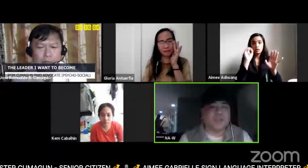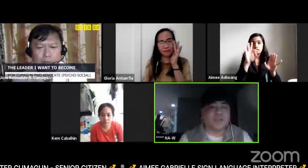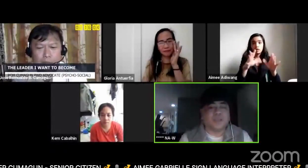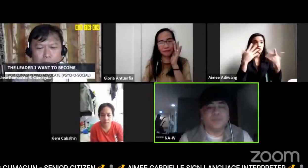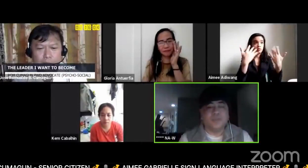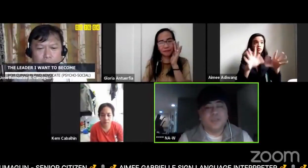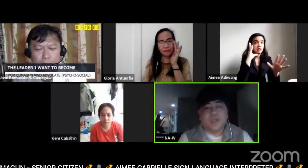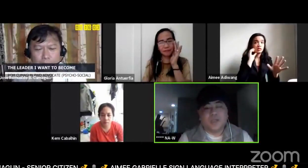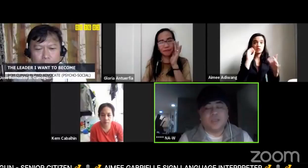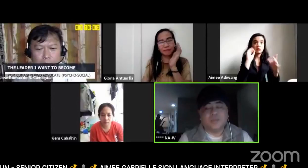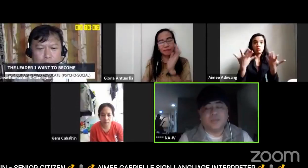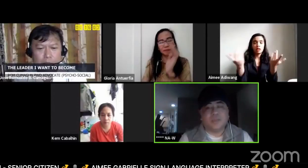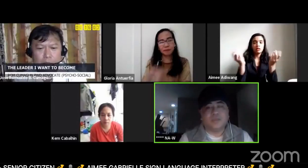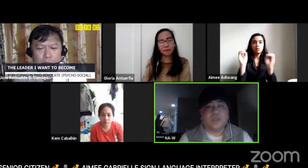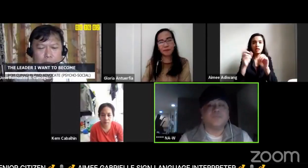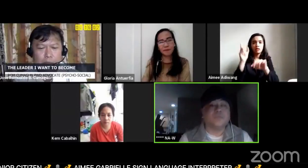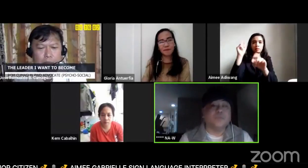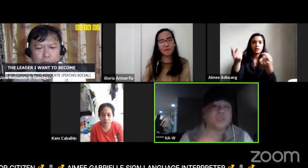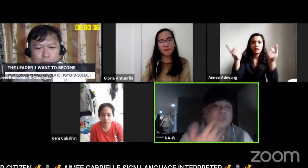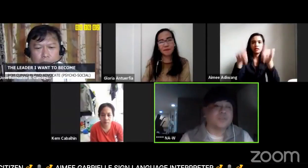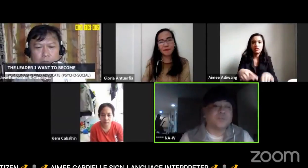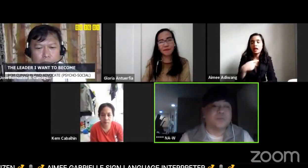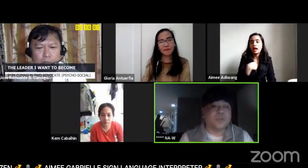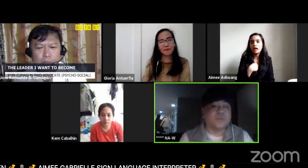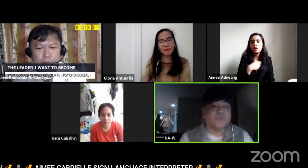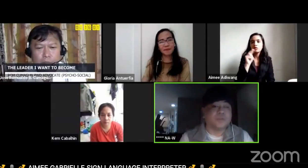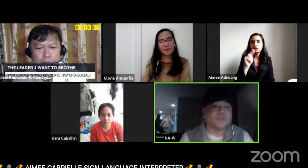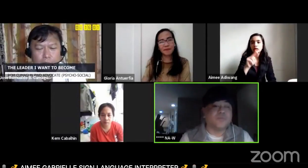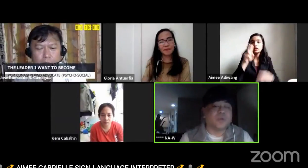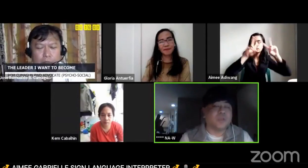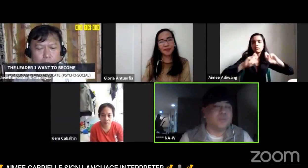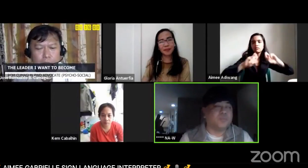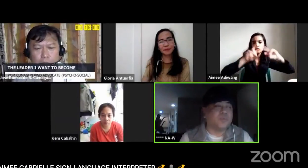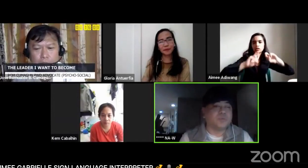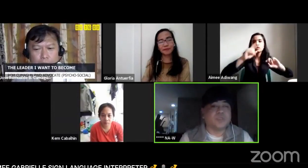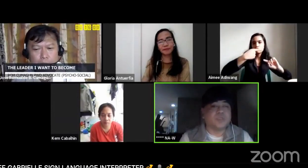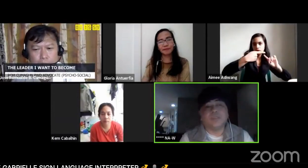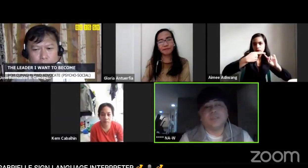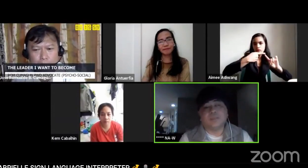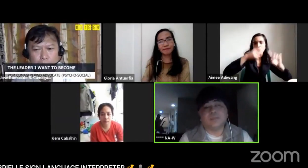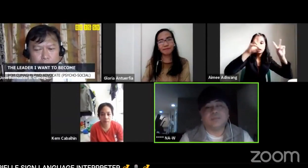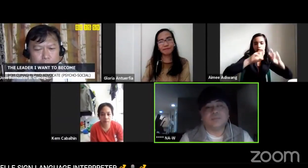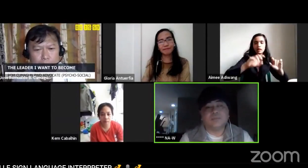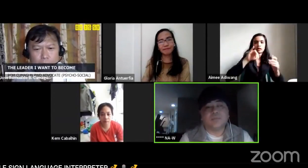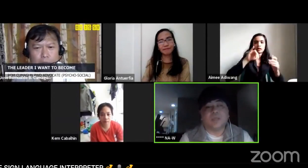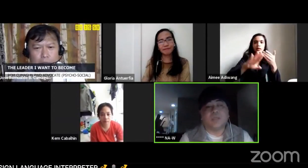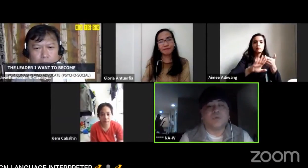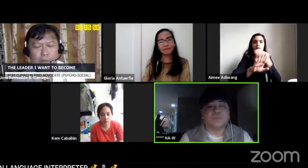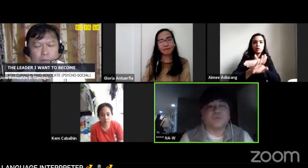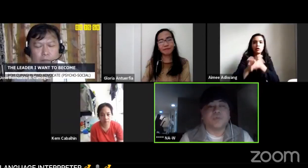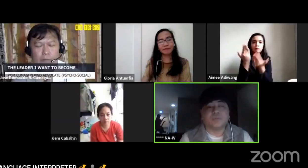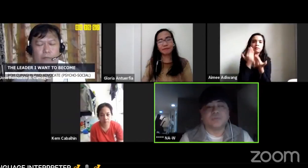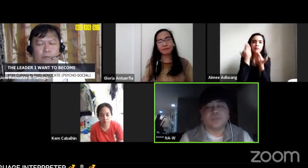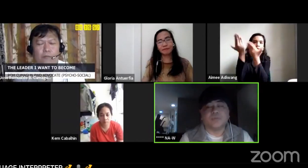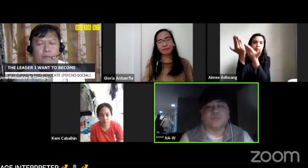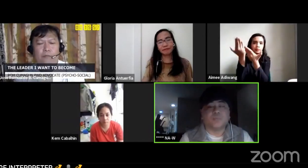walang nangyari. I mean, I have to do my research muna, of course, before I propose an idea. I have to ask questions. I have to